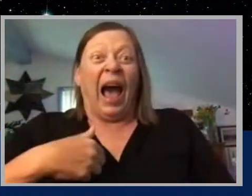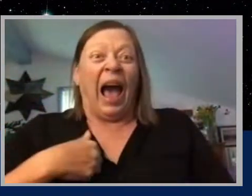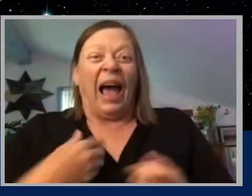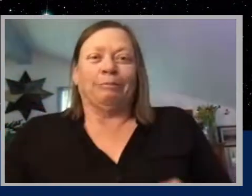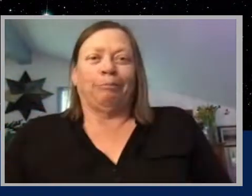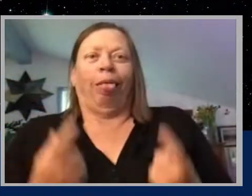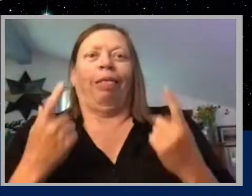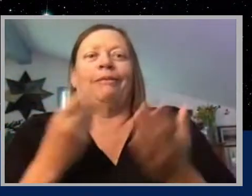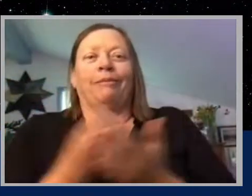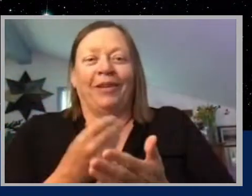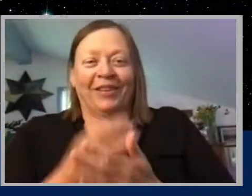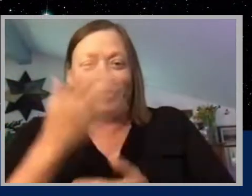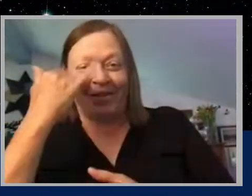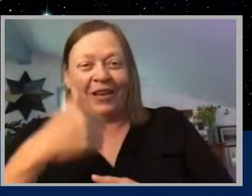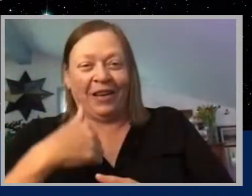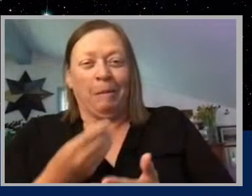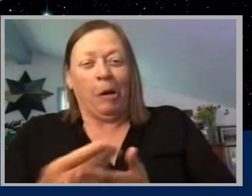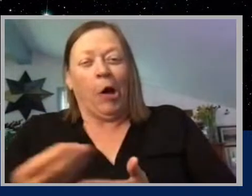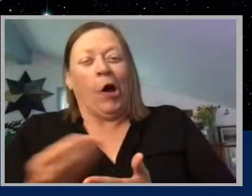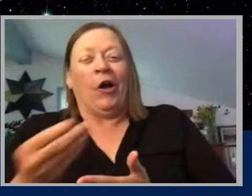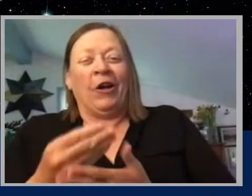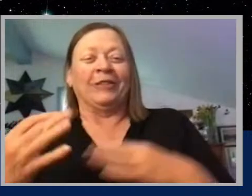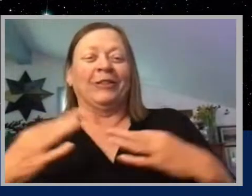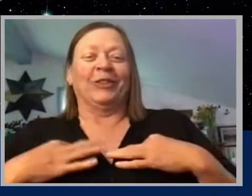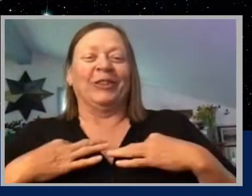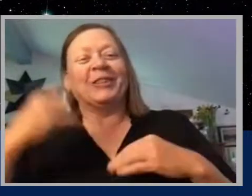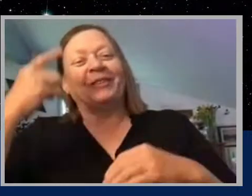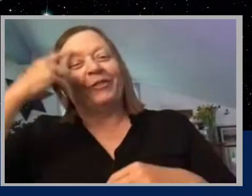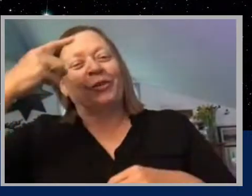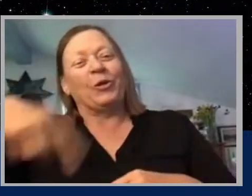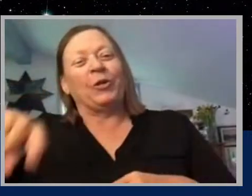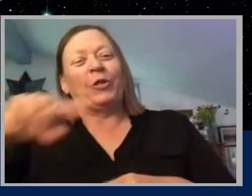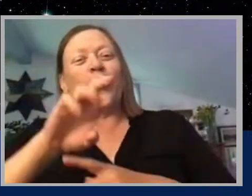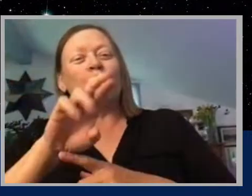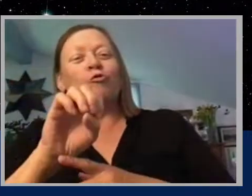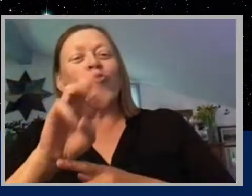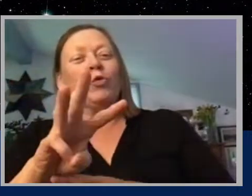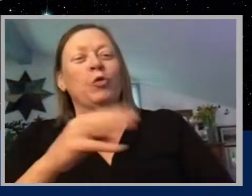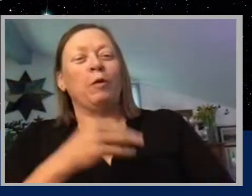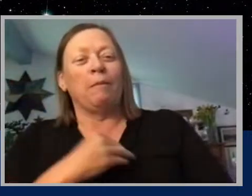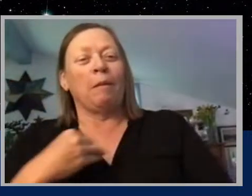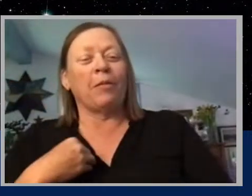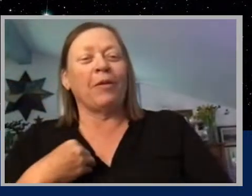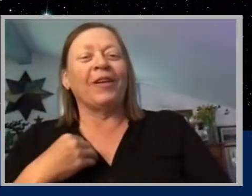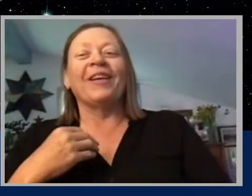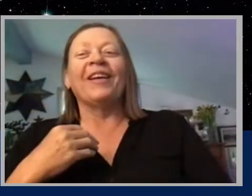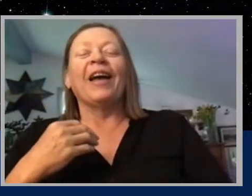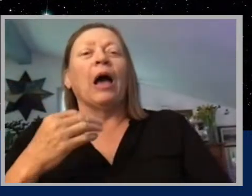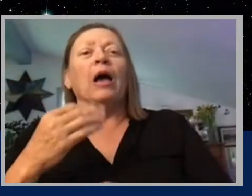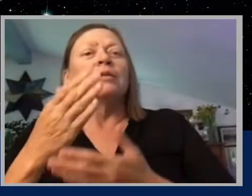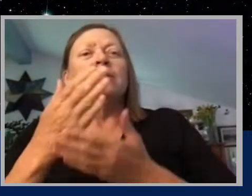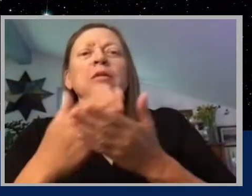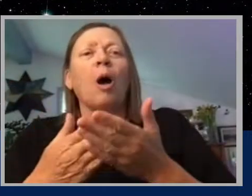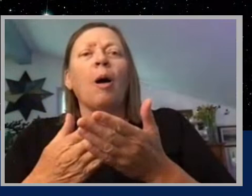of the Portland, because I know that some of the very young people who probably don't have